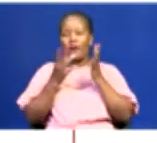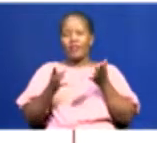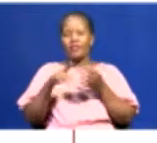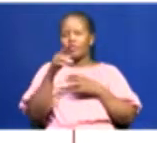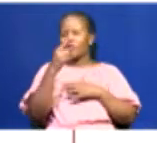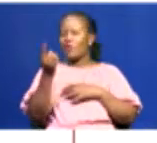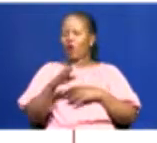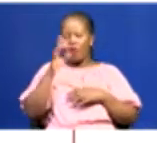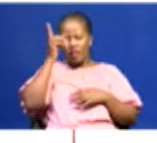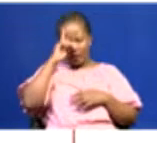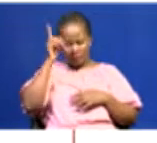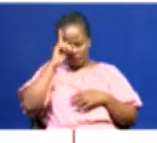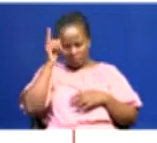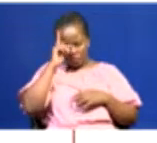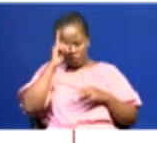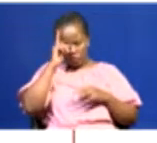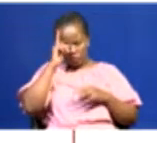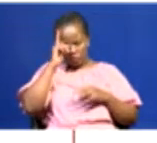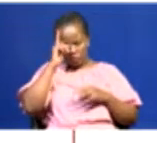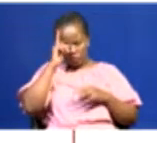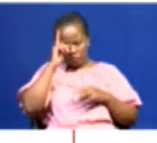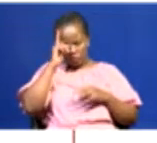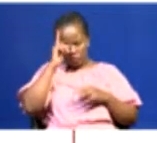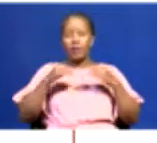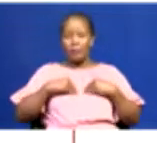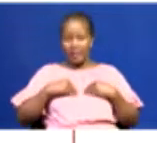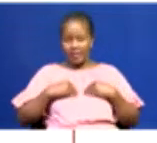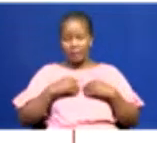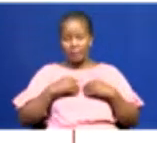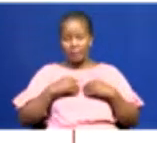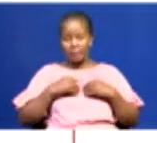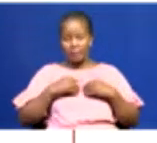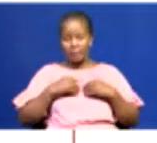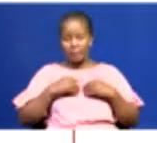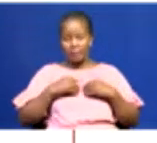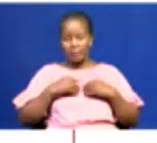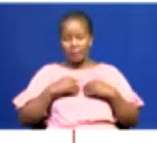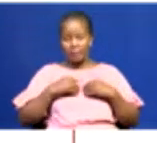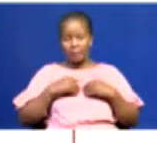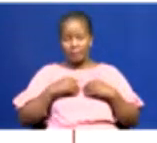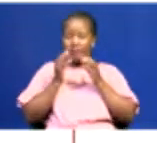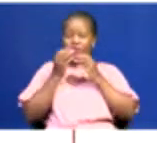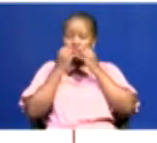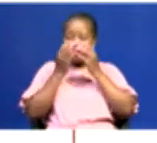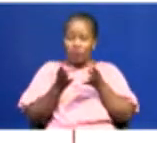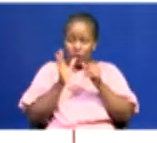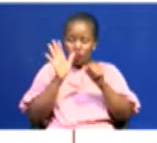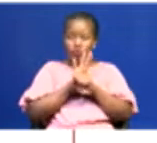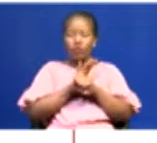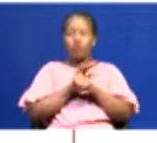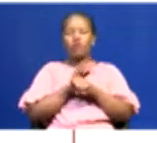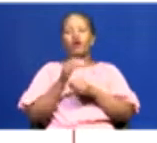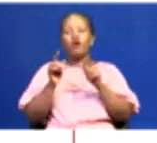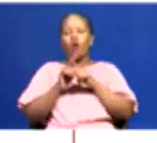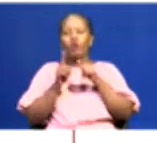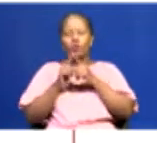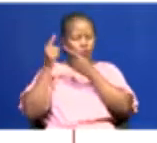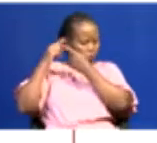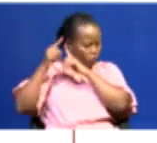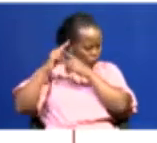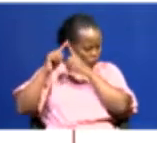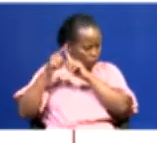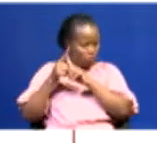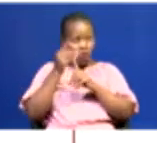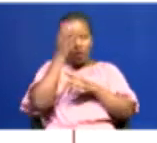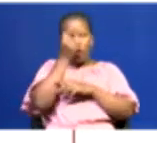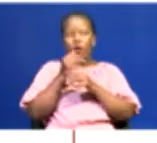perception issue and then acceptability. But once we give information, once someone gets information and digests the reason why someone would use a male